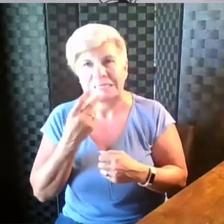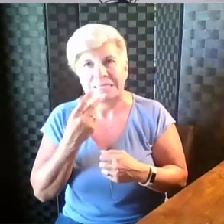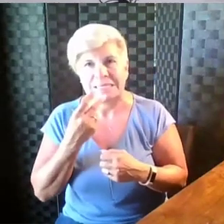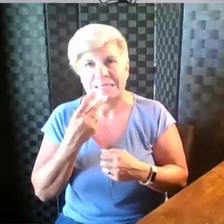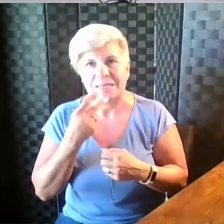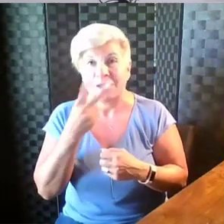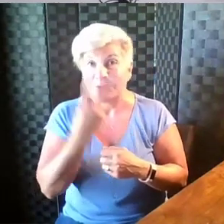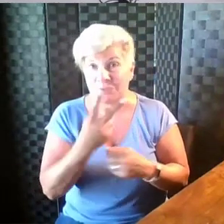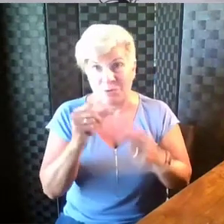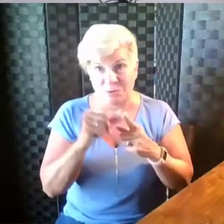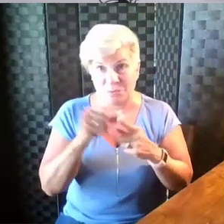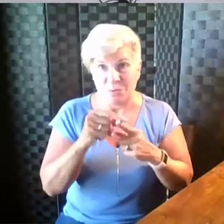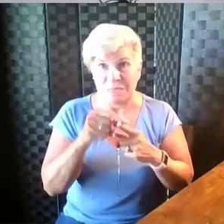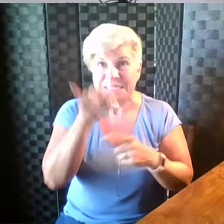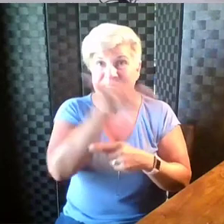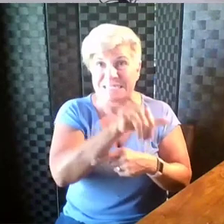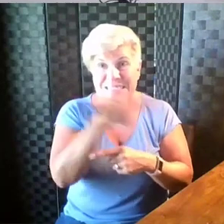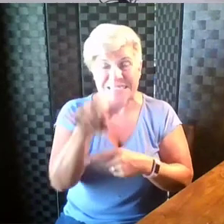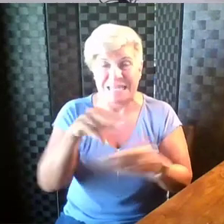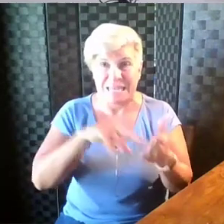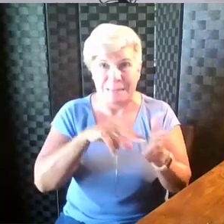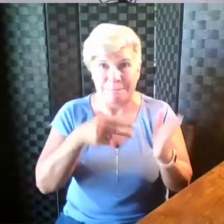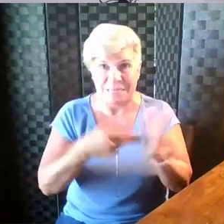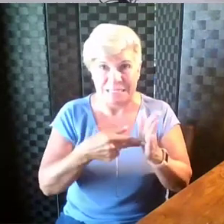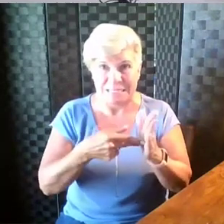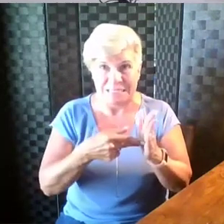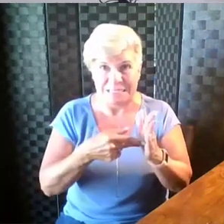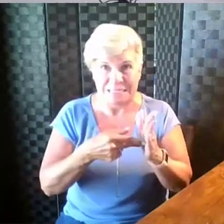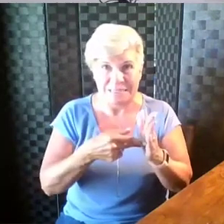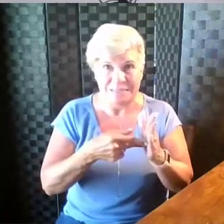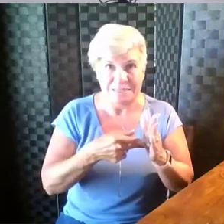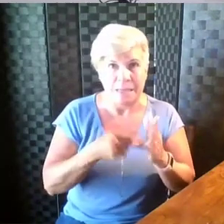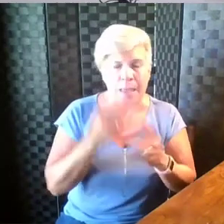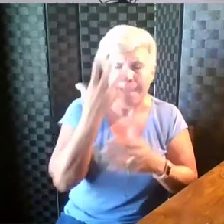meaning. Something is beautiful, something is pretty.